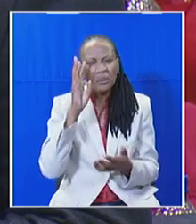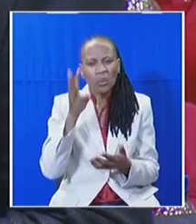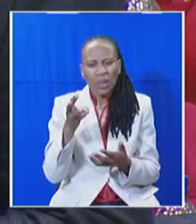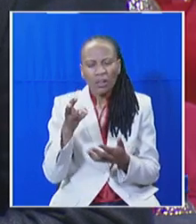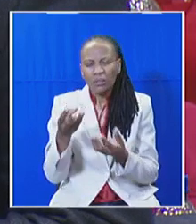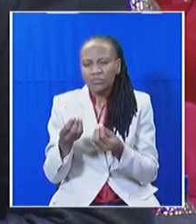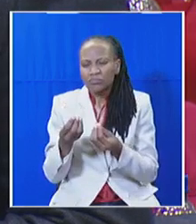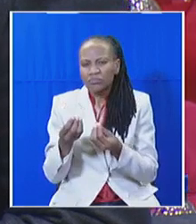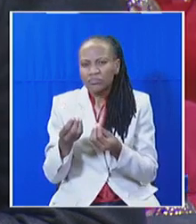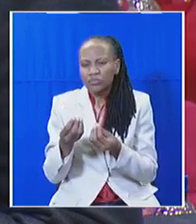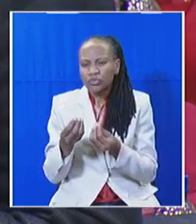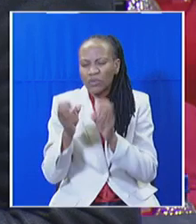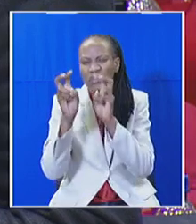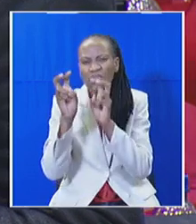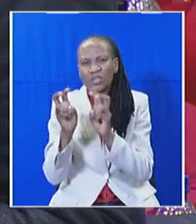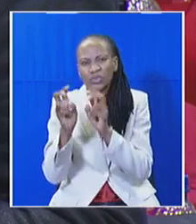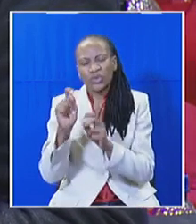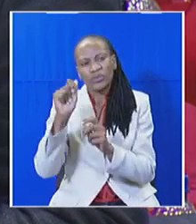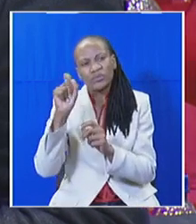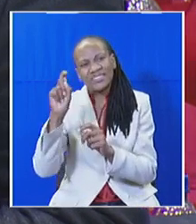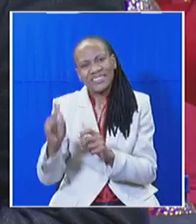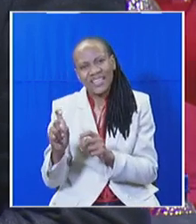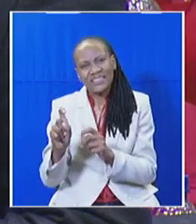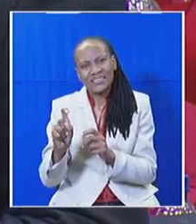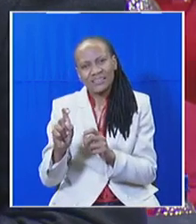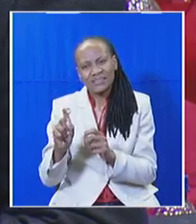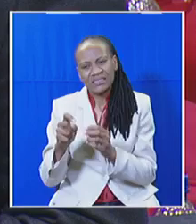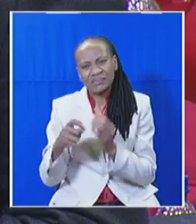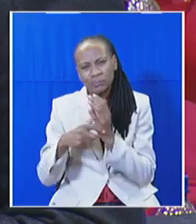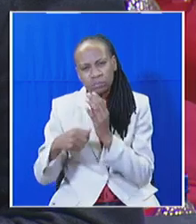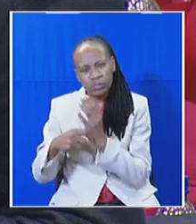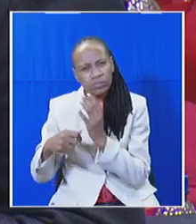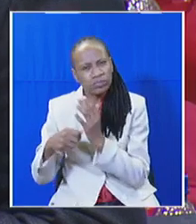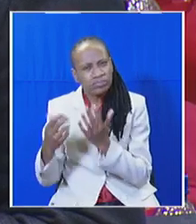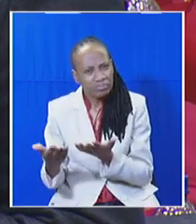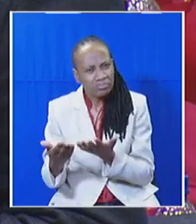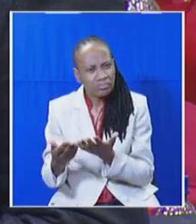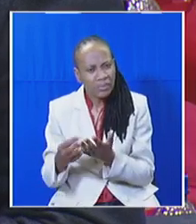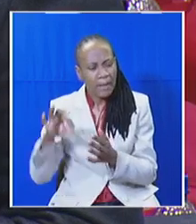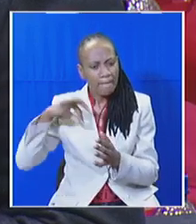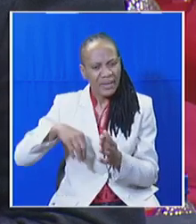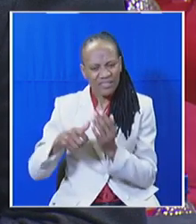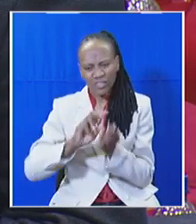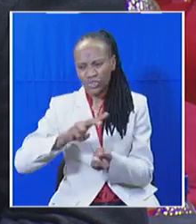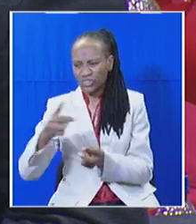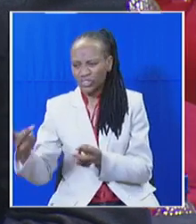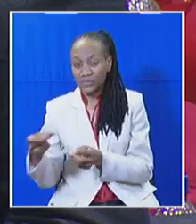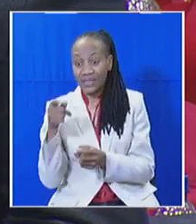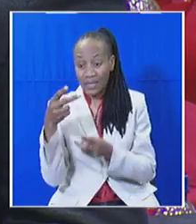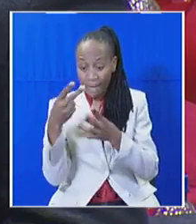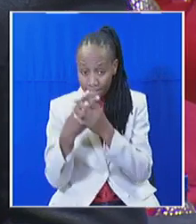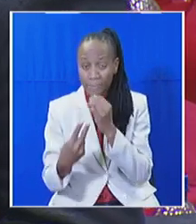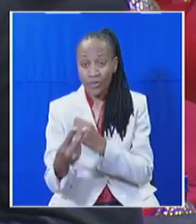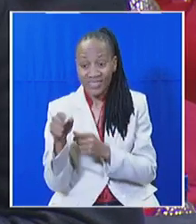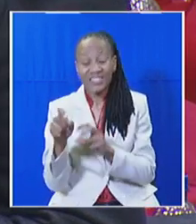erosion and profit shifting, because that is the greatest threat to any form of international development. And the second question